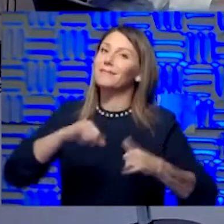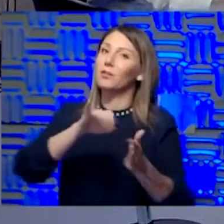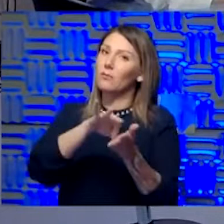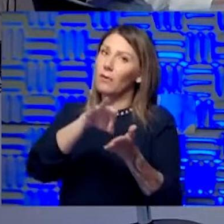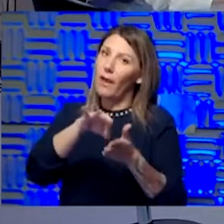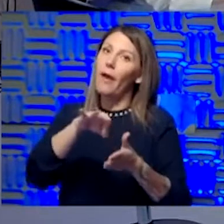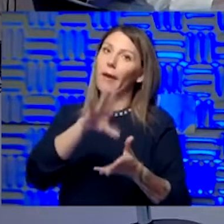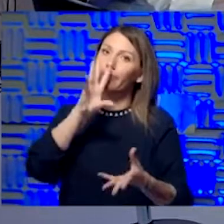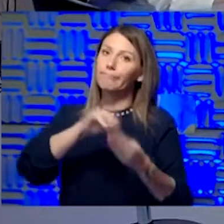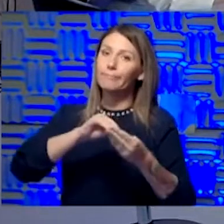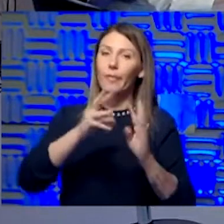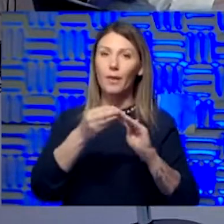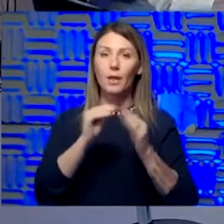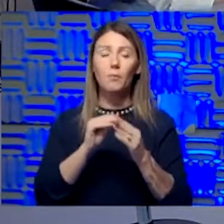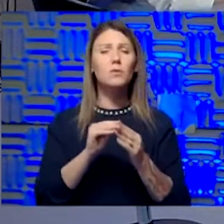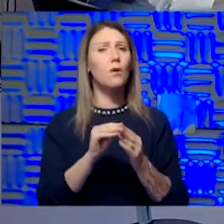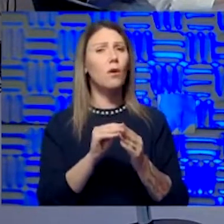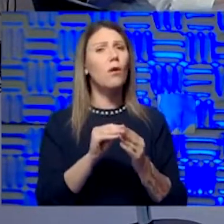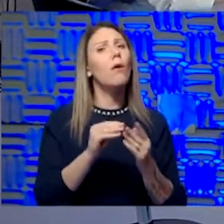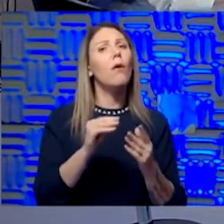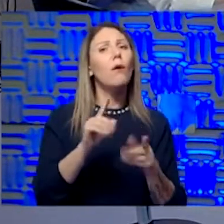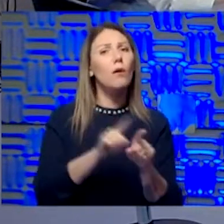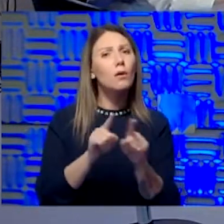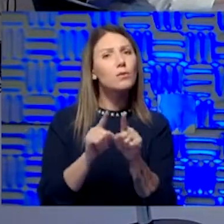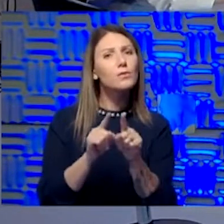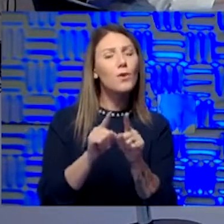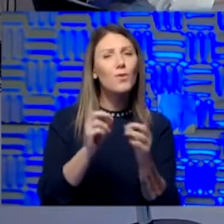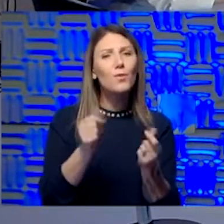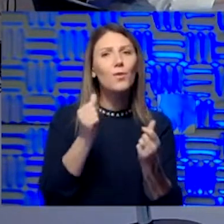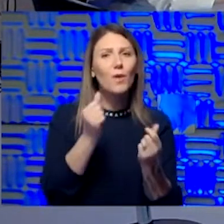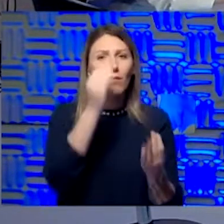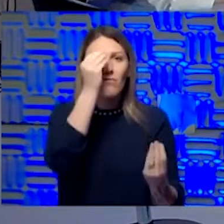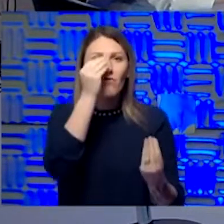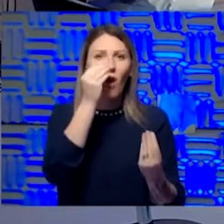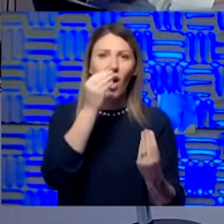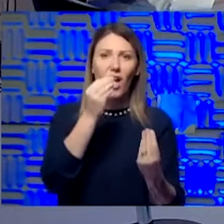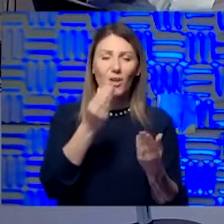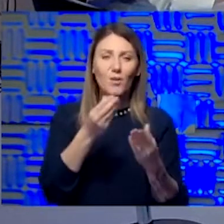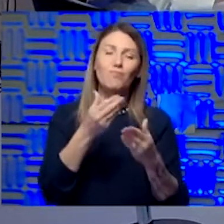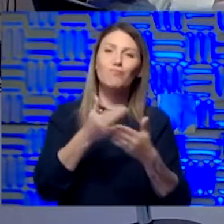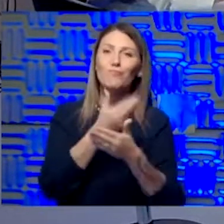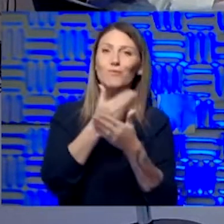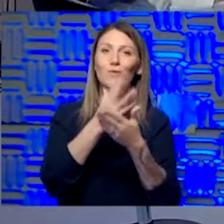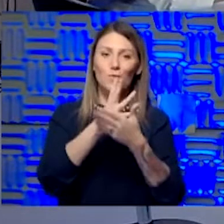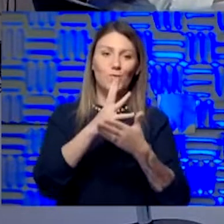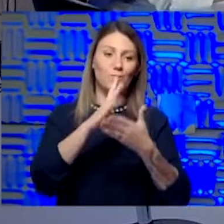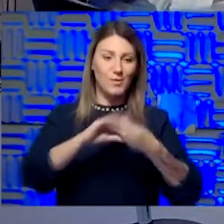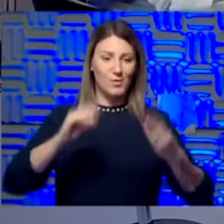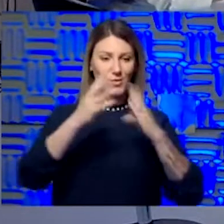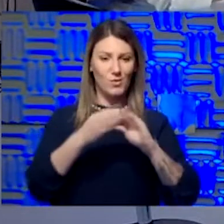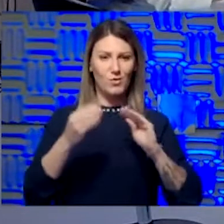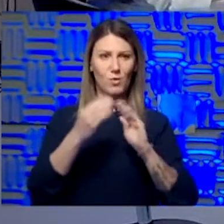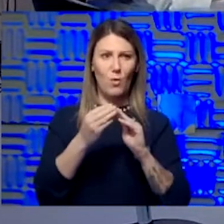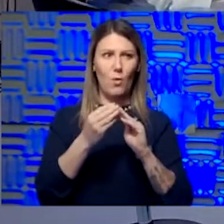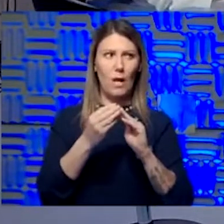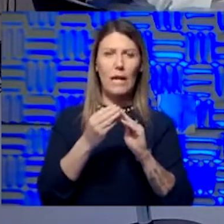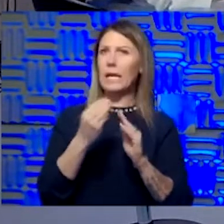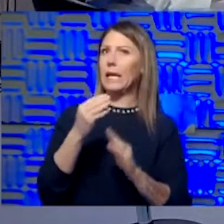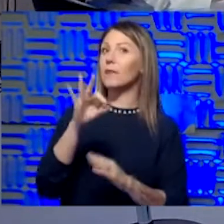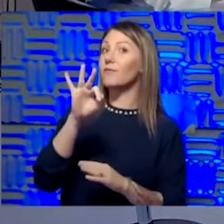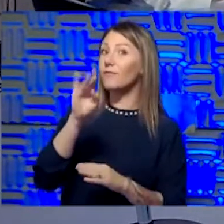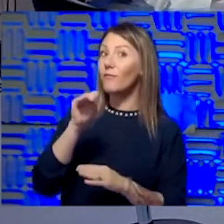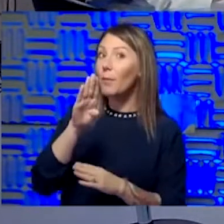and Dana, just a quick thought. Emerging news story about these 2 people in February, in February now,